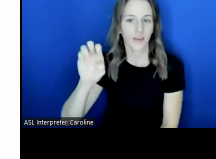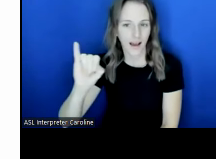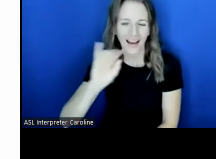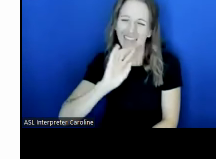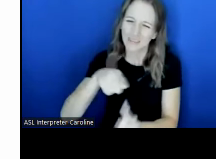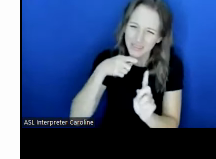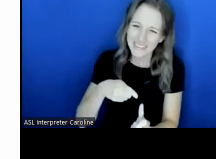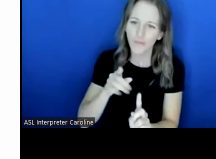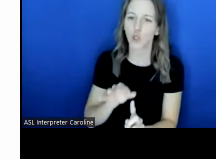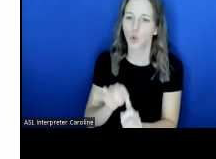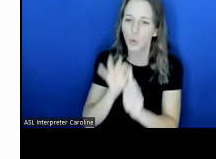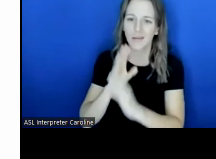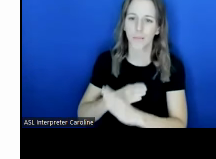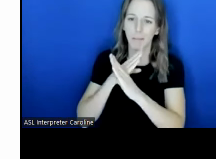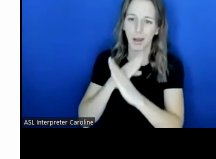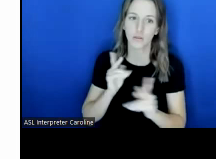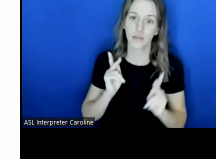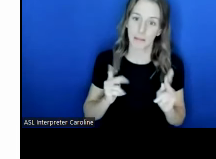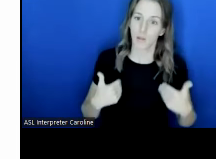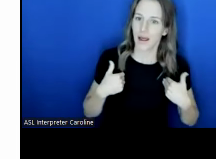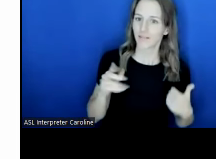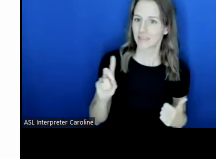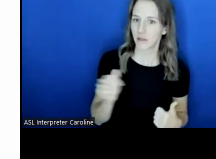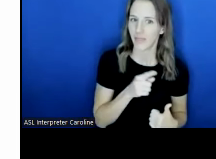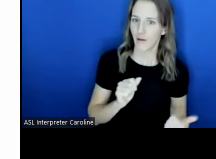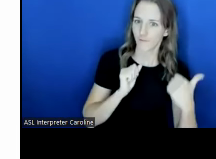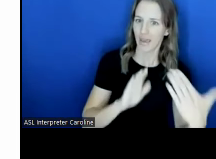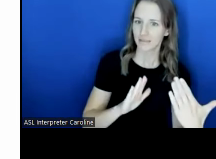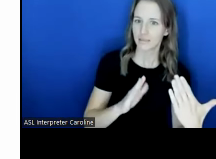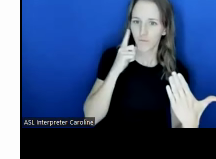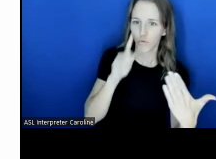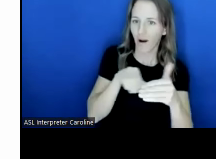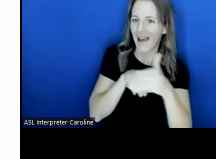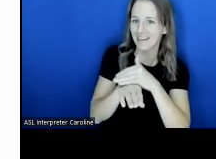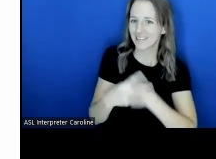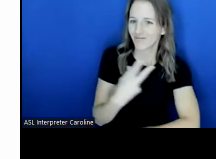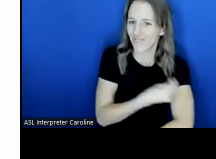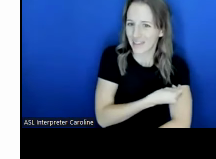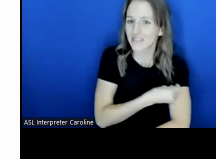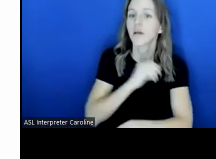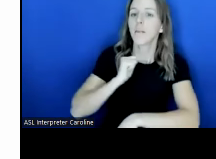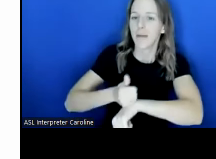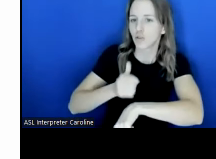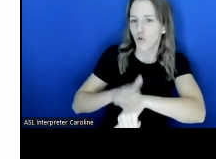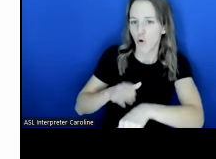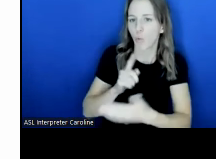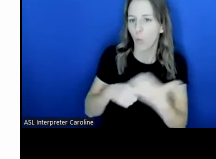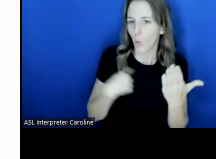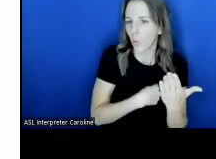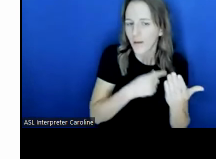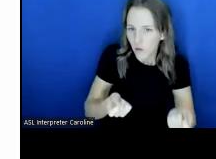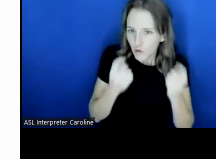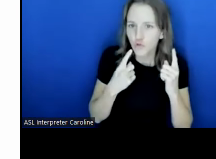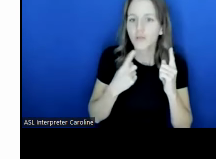and unique barriers that people with disabilities would face in accessing vaccines, based on what we understood around